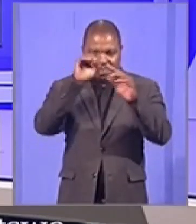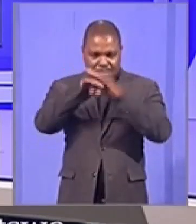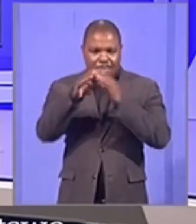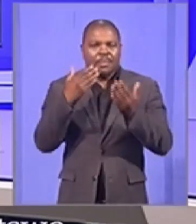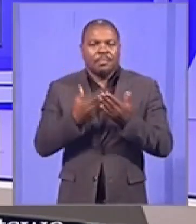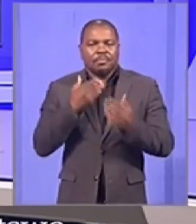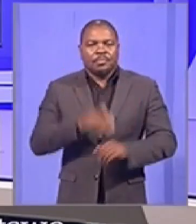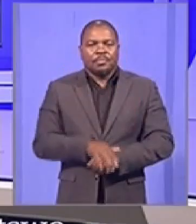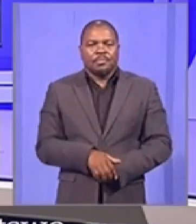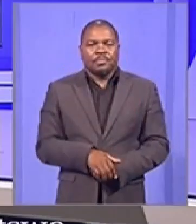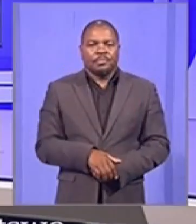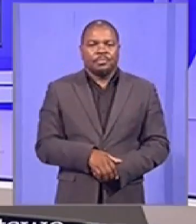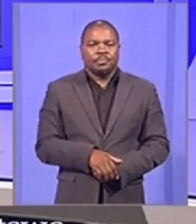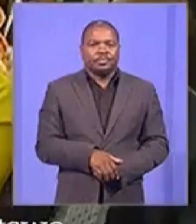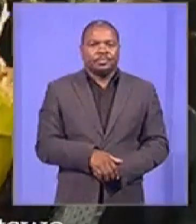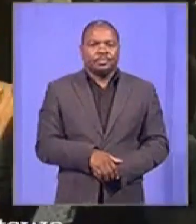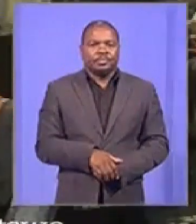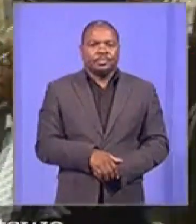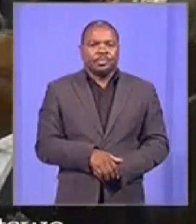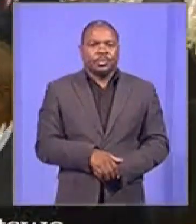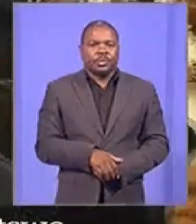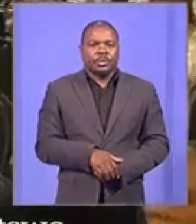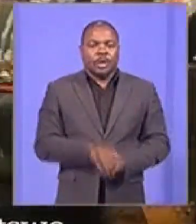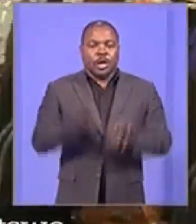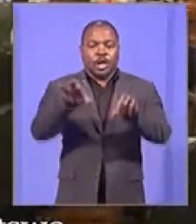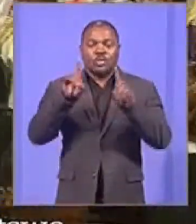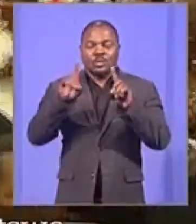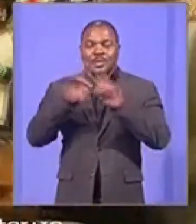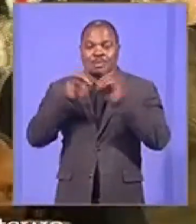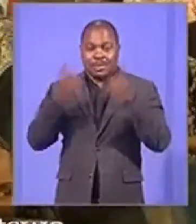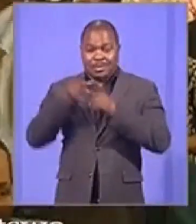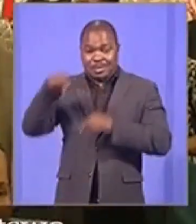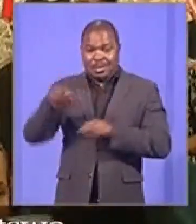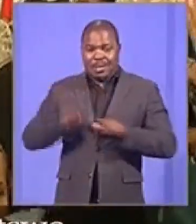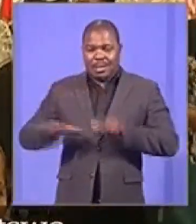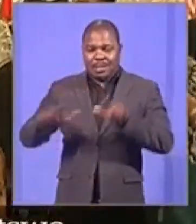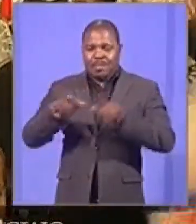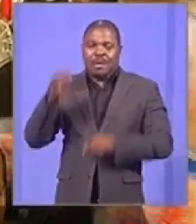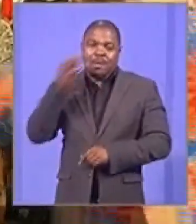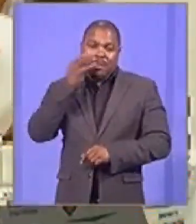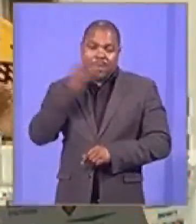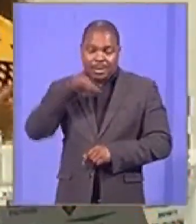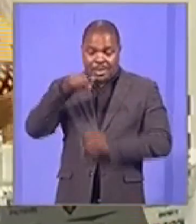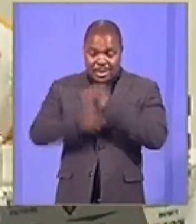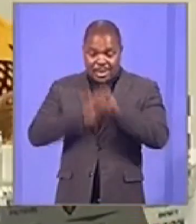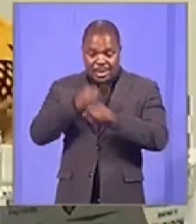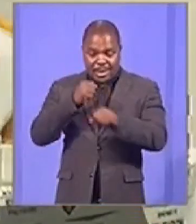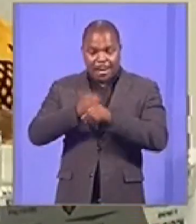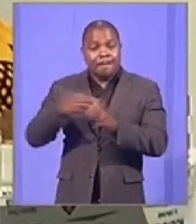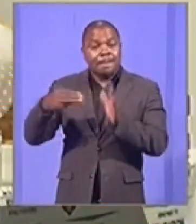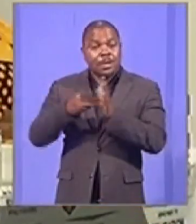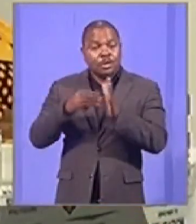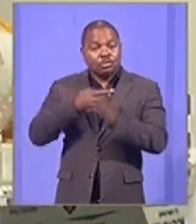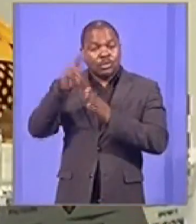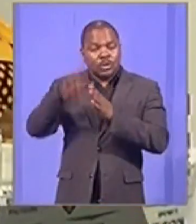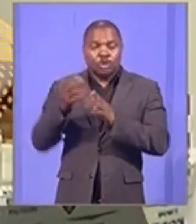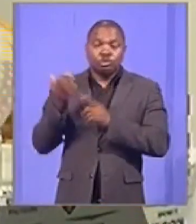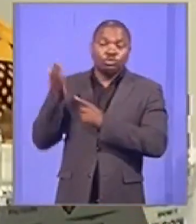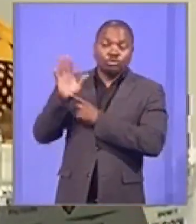university. Ba lefapha la thuto kwa Limpopo ba re dipholo tsa monongwaga tsa Matric di supa gore profense e